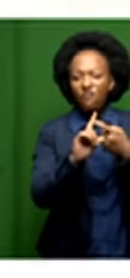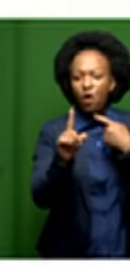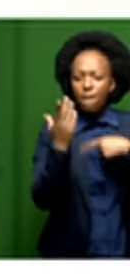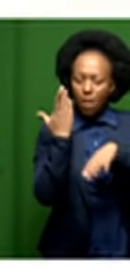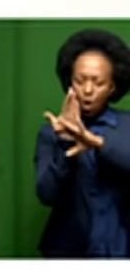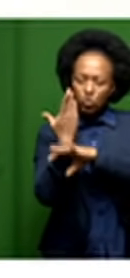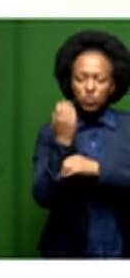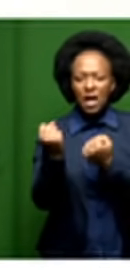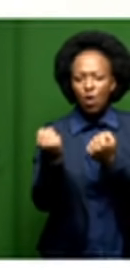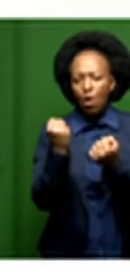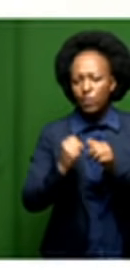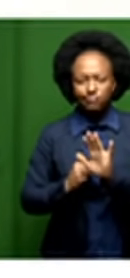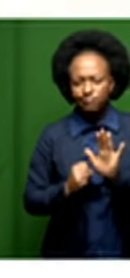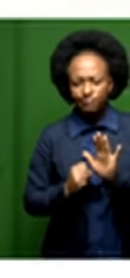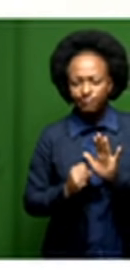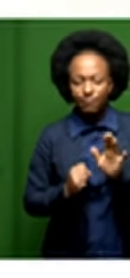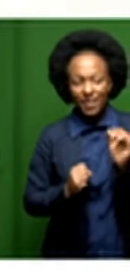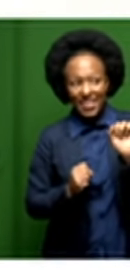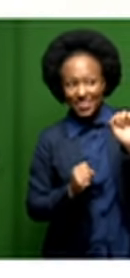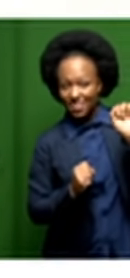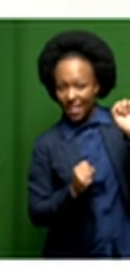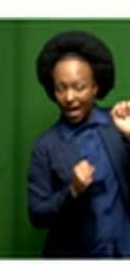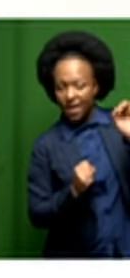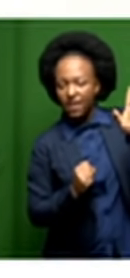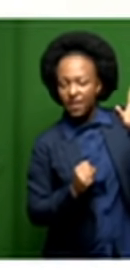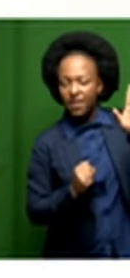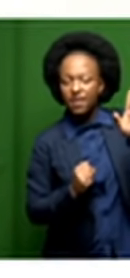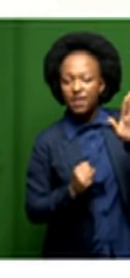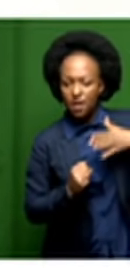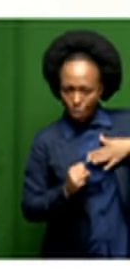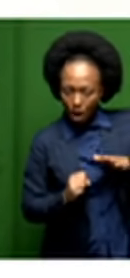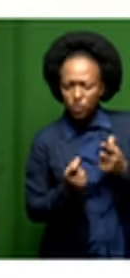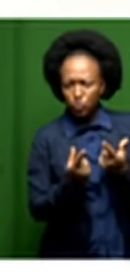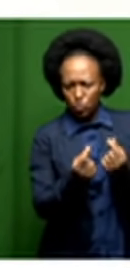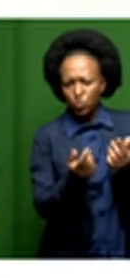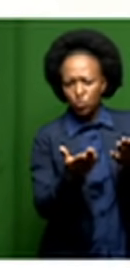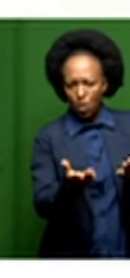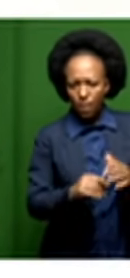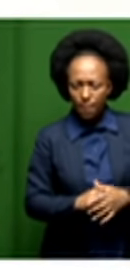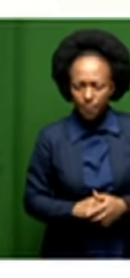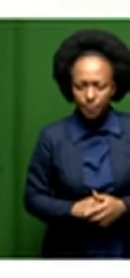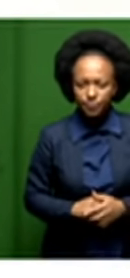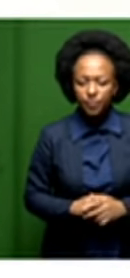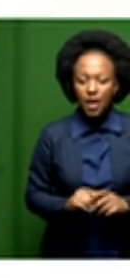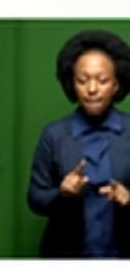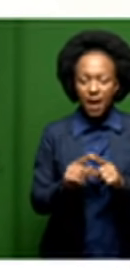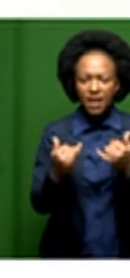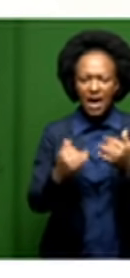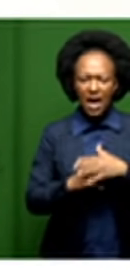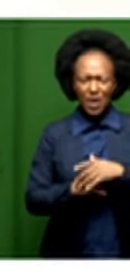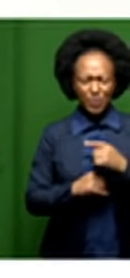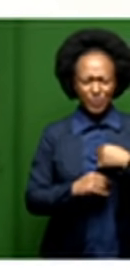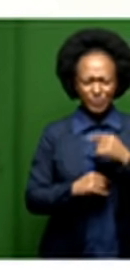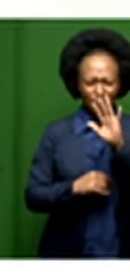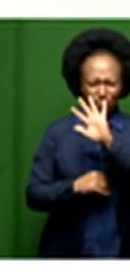the Constitutional Court. This is just something that they want to do. But this is also putting a big question mark on